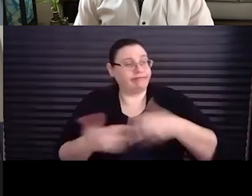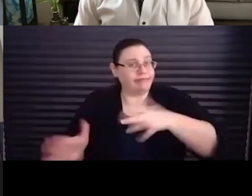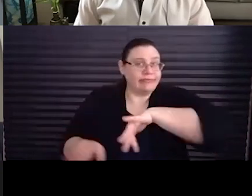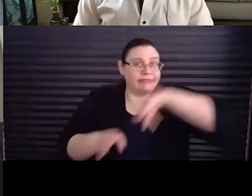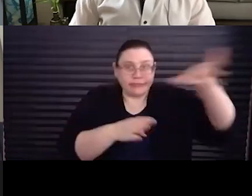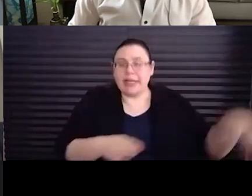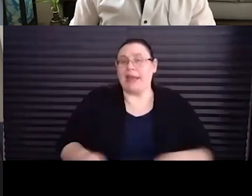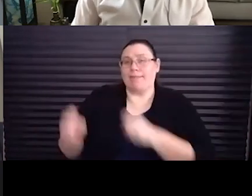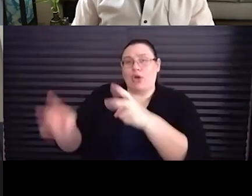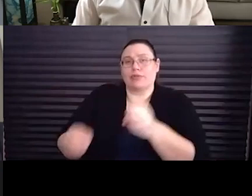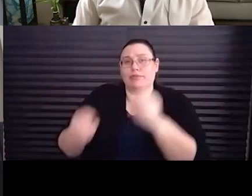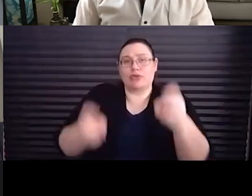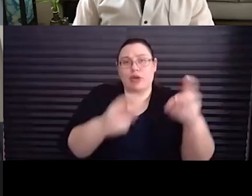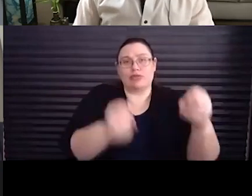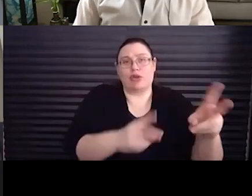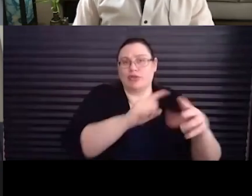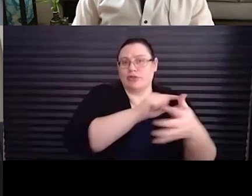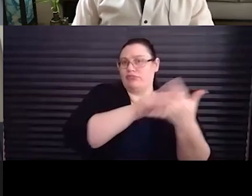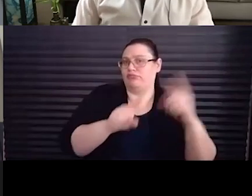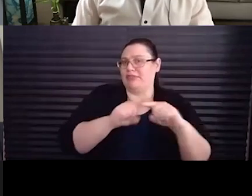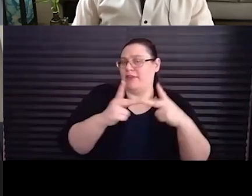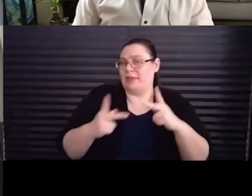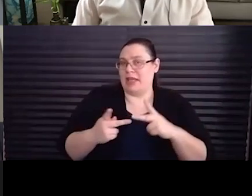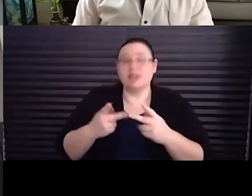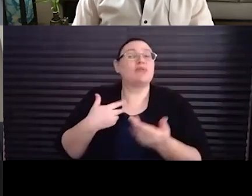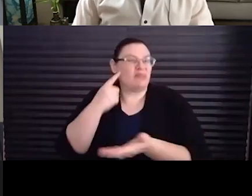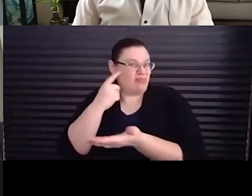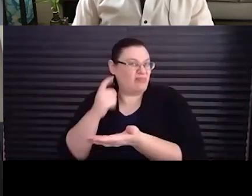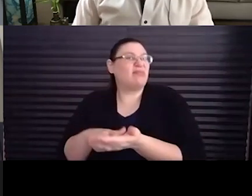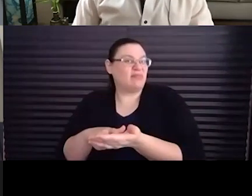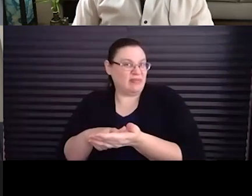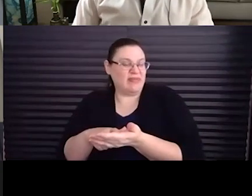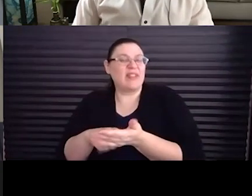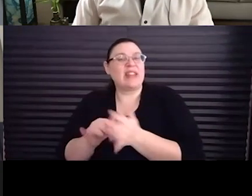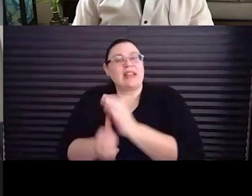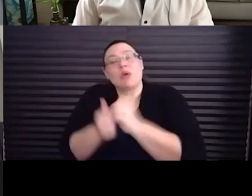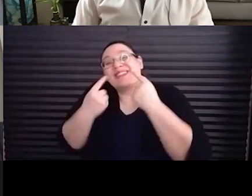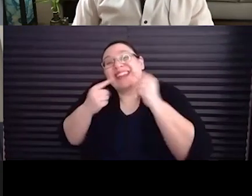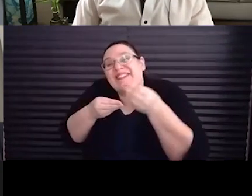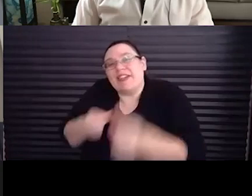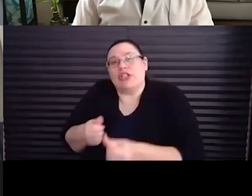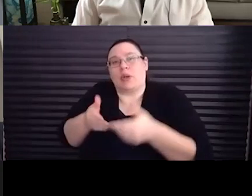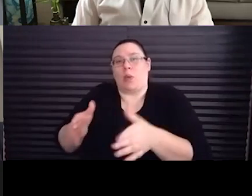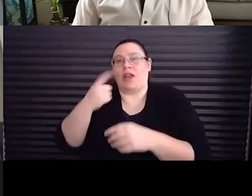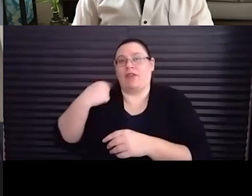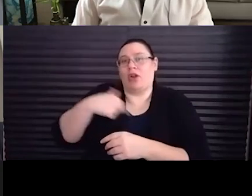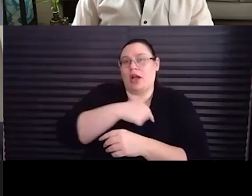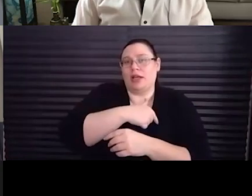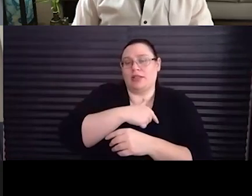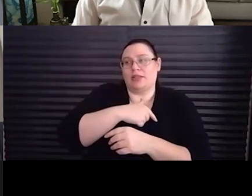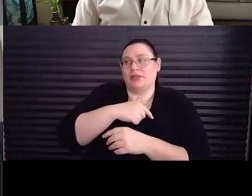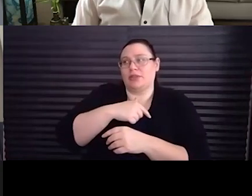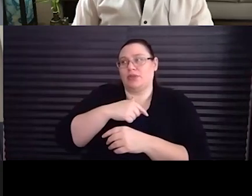it everywhere. And we've just noticed that that's been the most efficient way for us to perform,